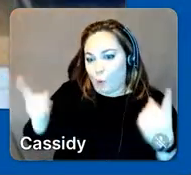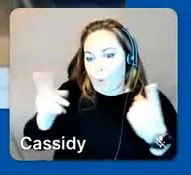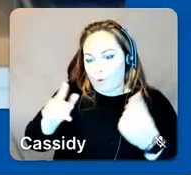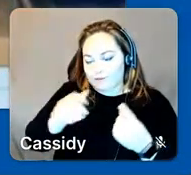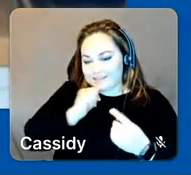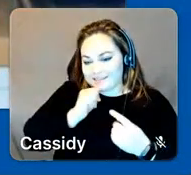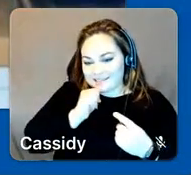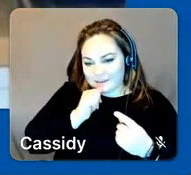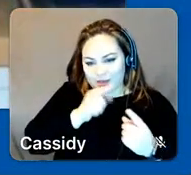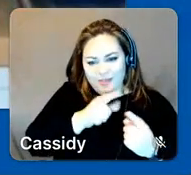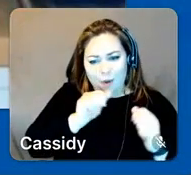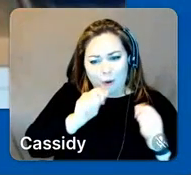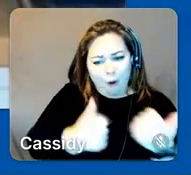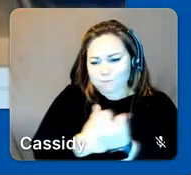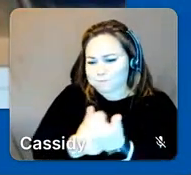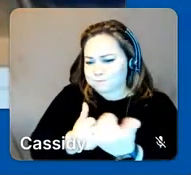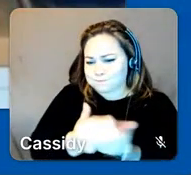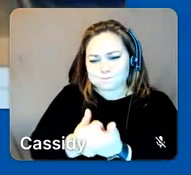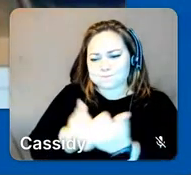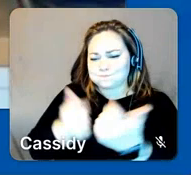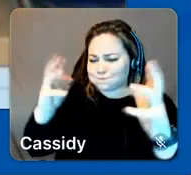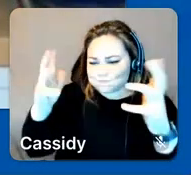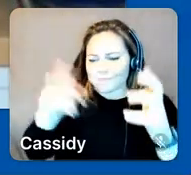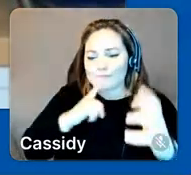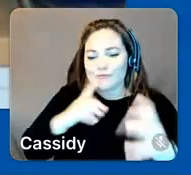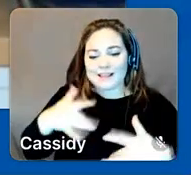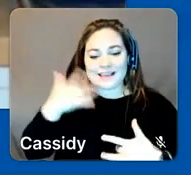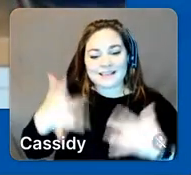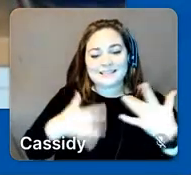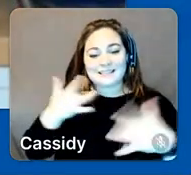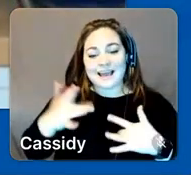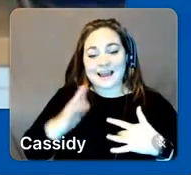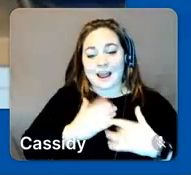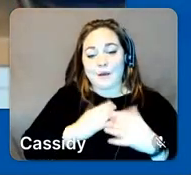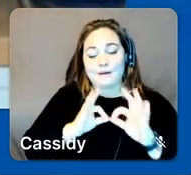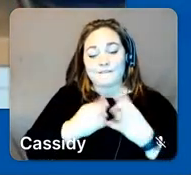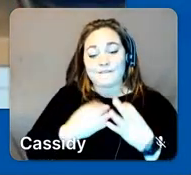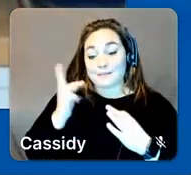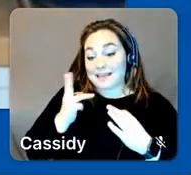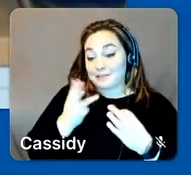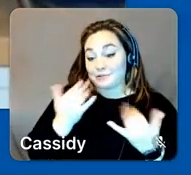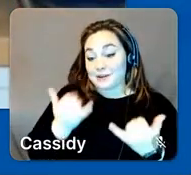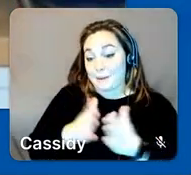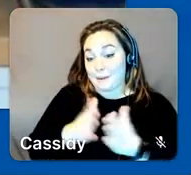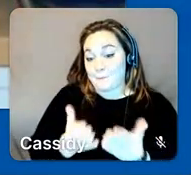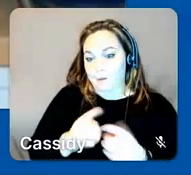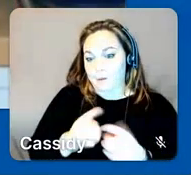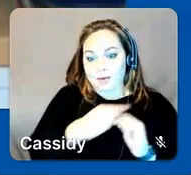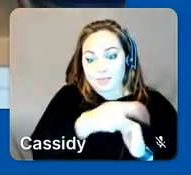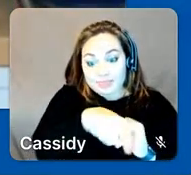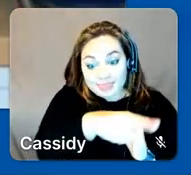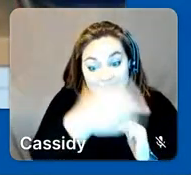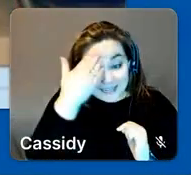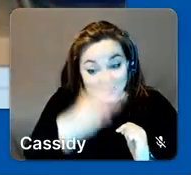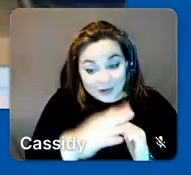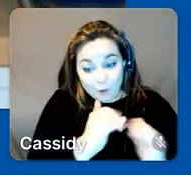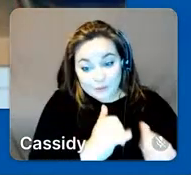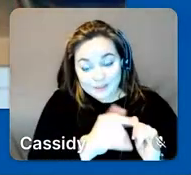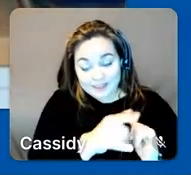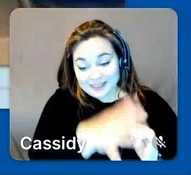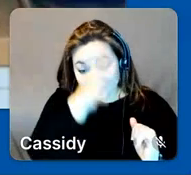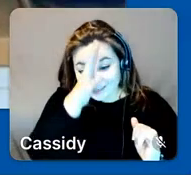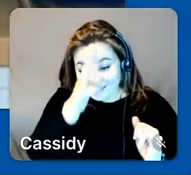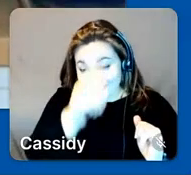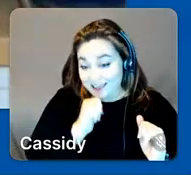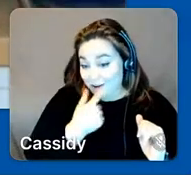like all aboard. They're all about it. They're really excited to have this family history. But guess what? They didn't even know it. Their dad never told them. And they have the